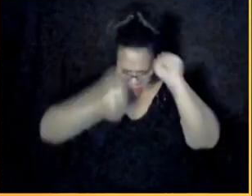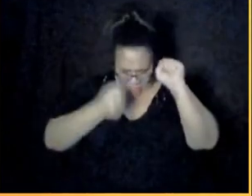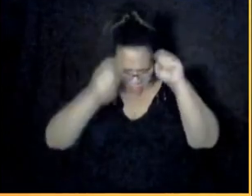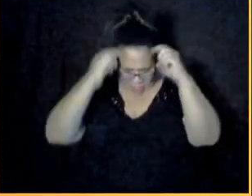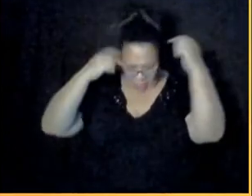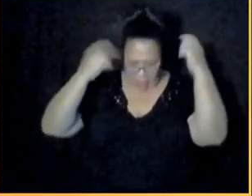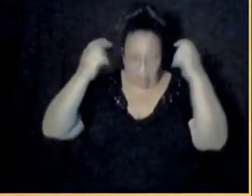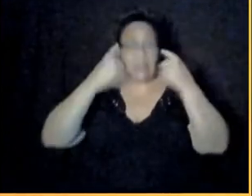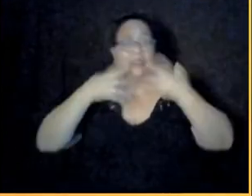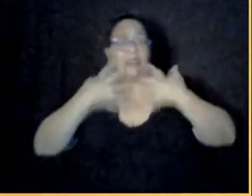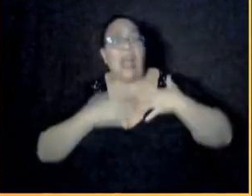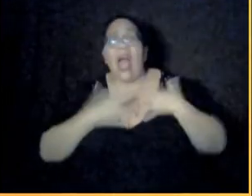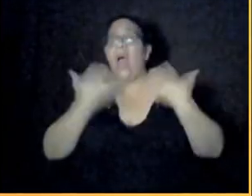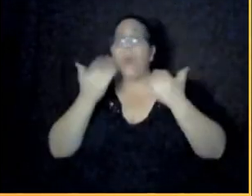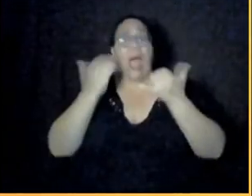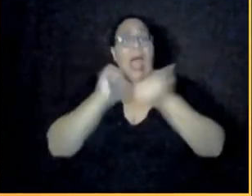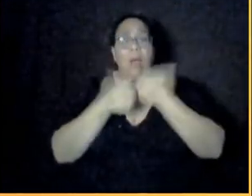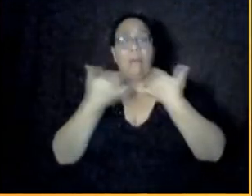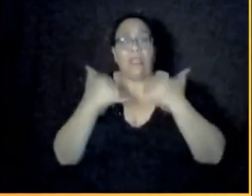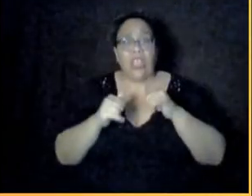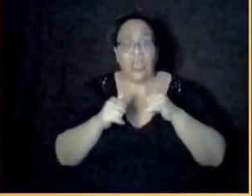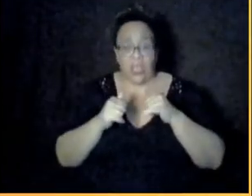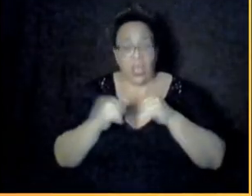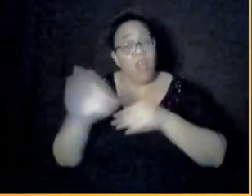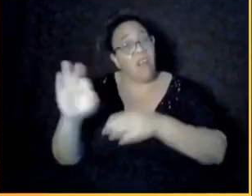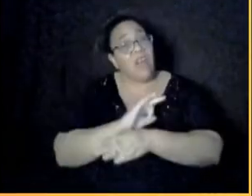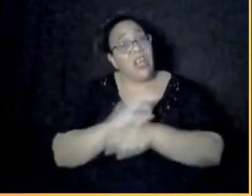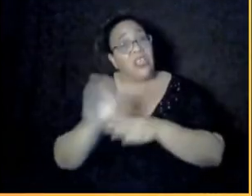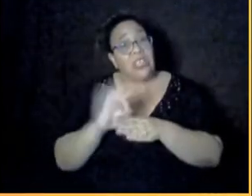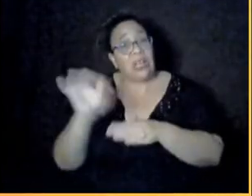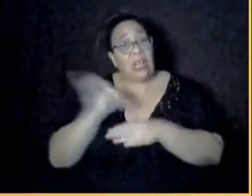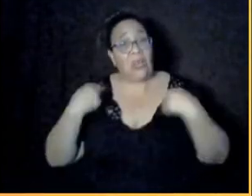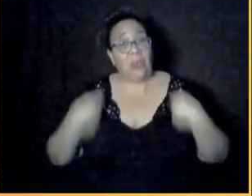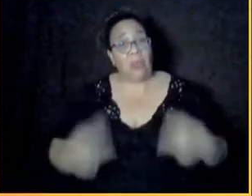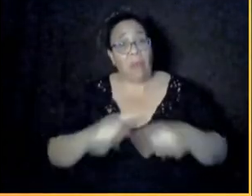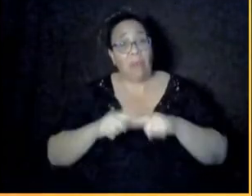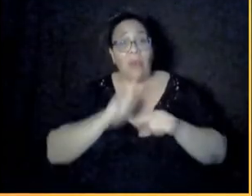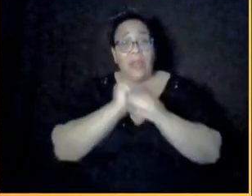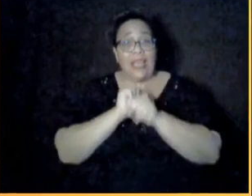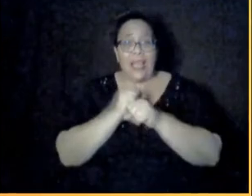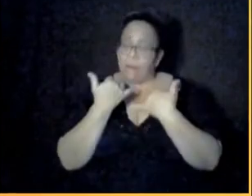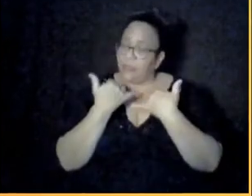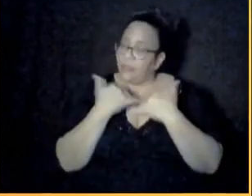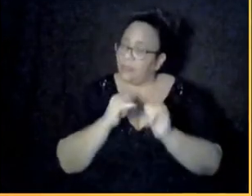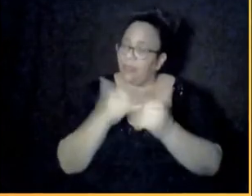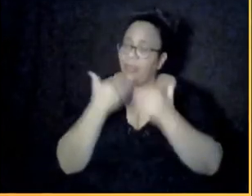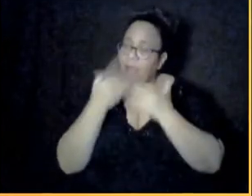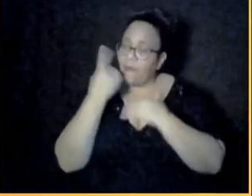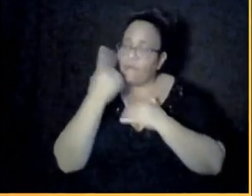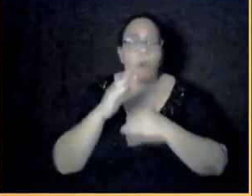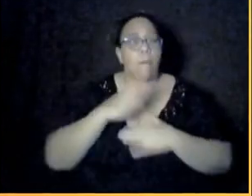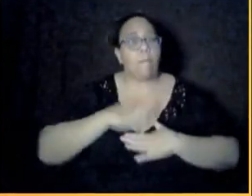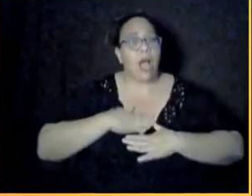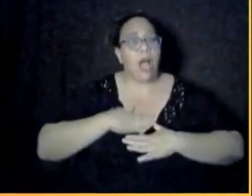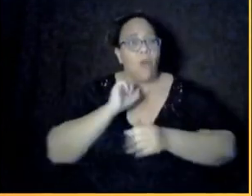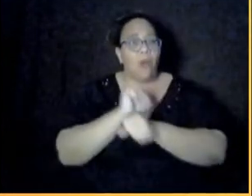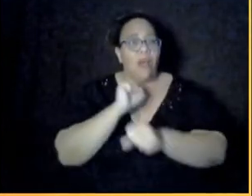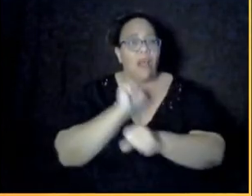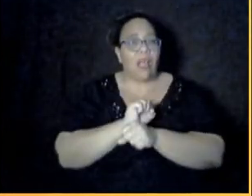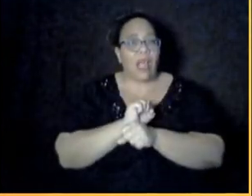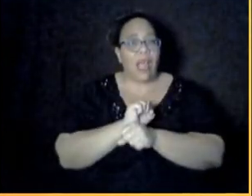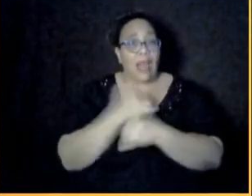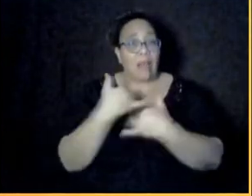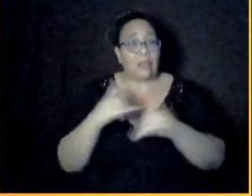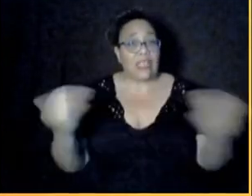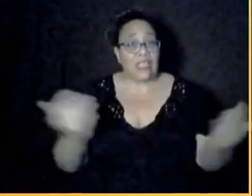and function as a human after so many mental breakdowns. But I'm extremely grateful for my work, and I'm here. This is just, this is